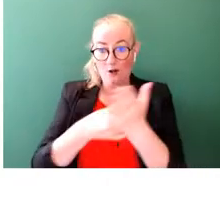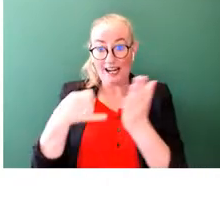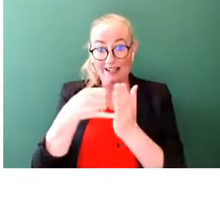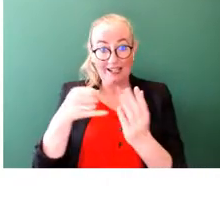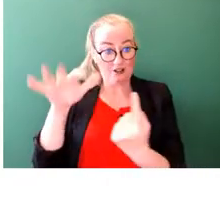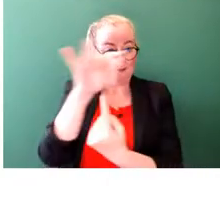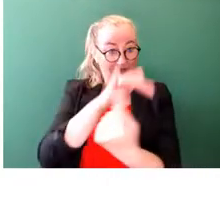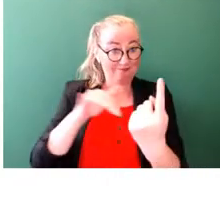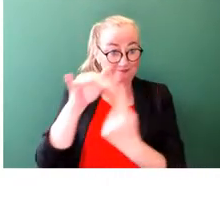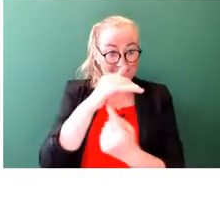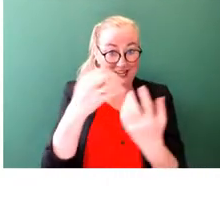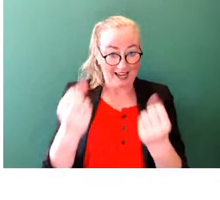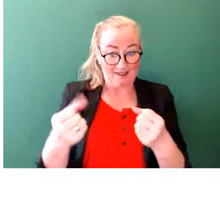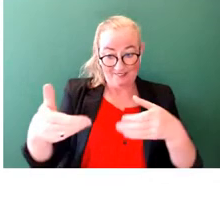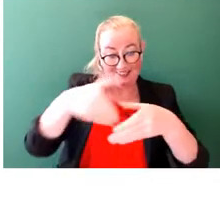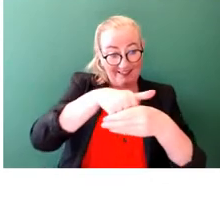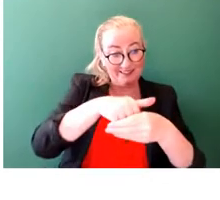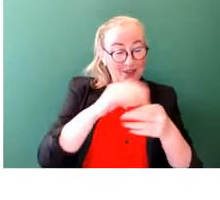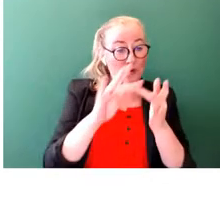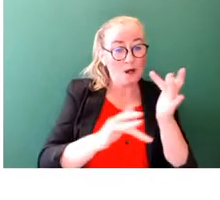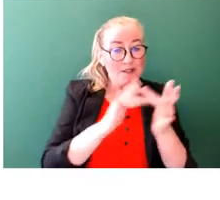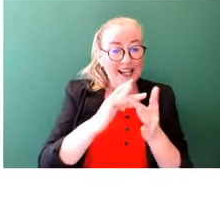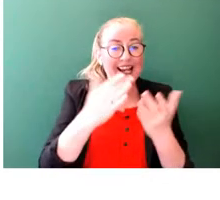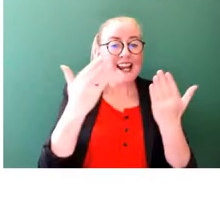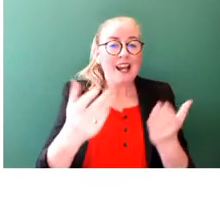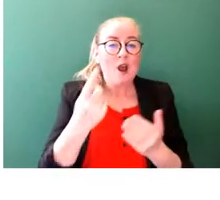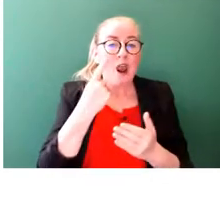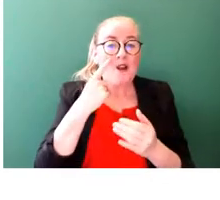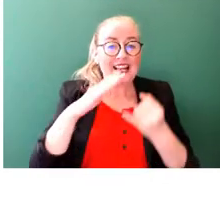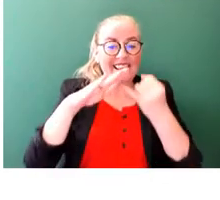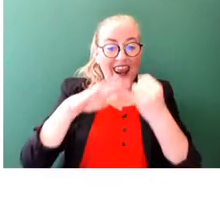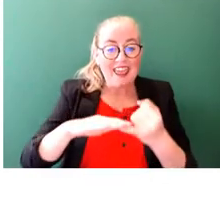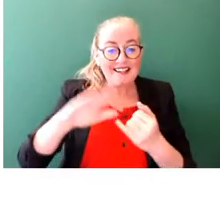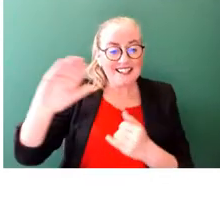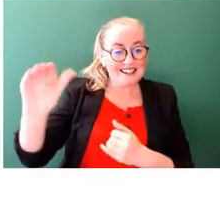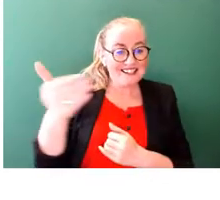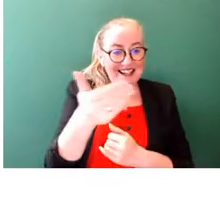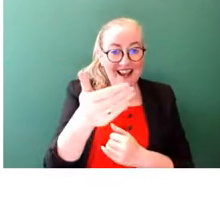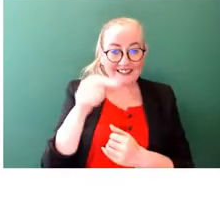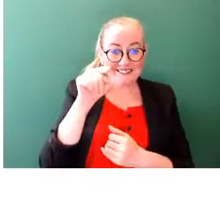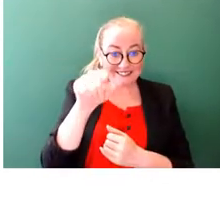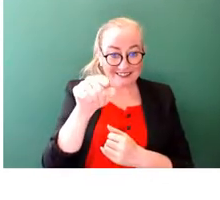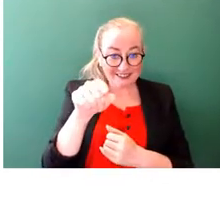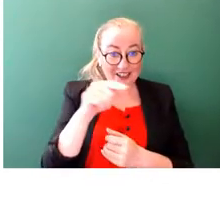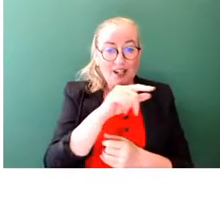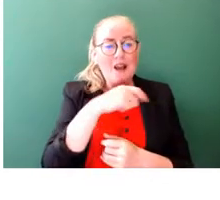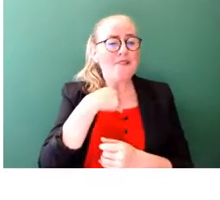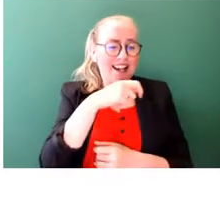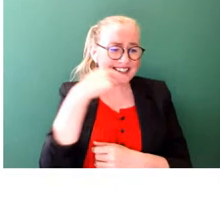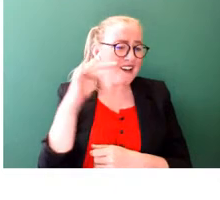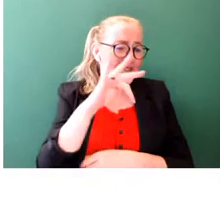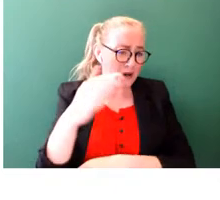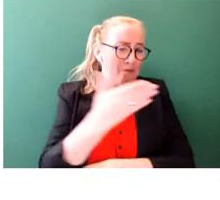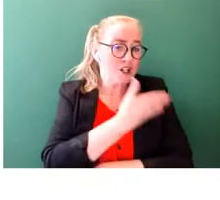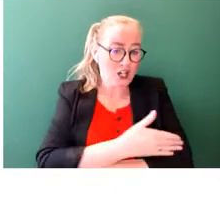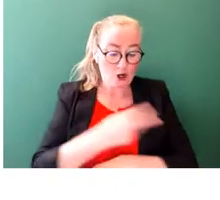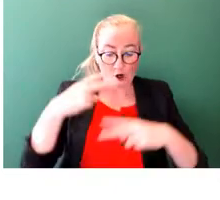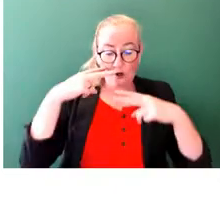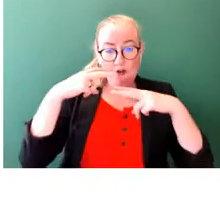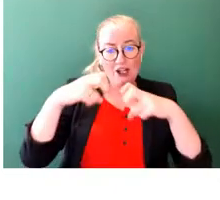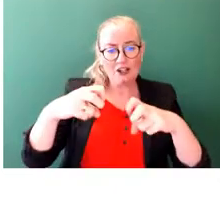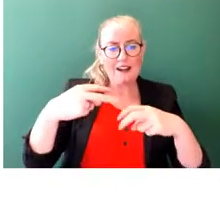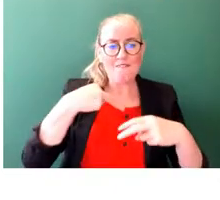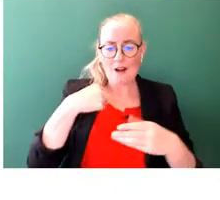well. So if we can just have a look at the last slide here, because as I said from the start, research is really important to the